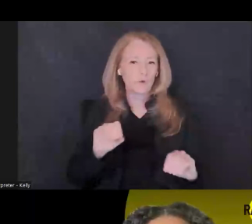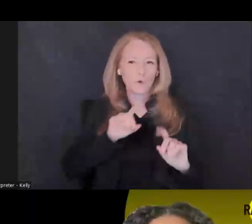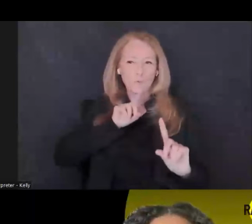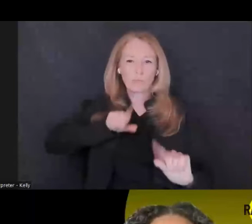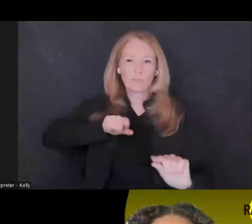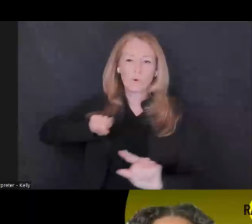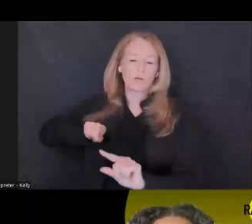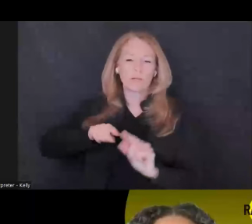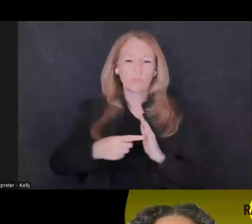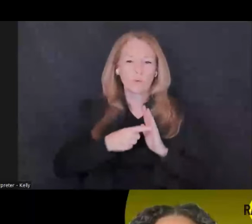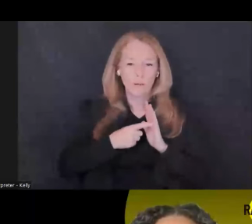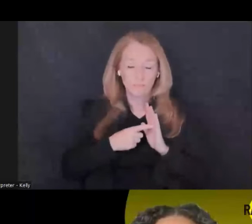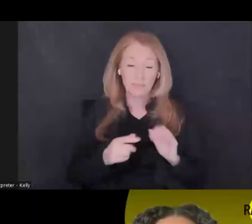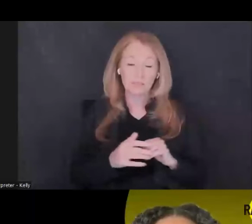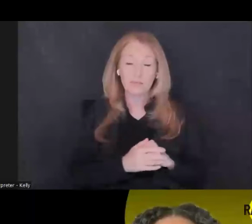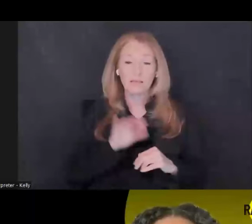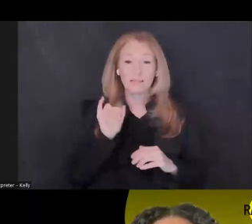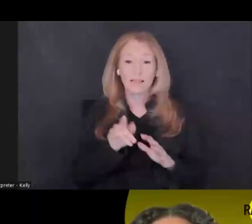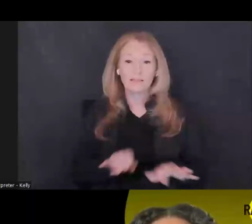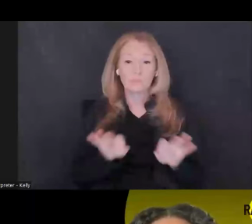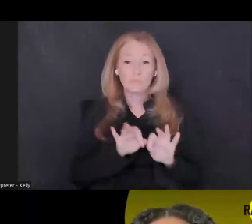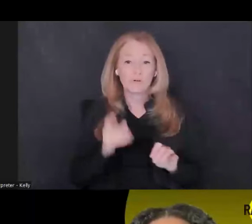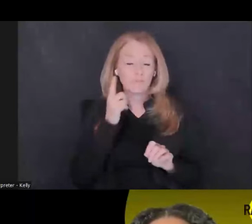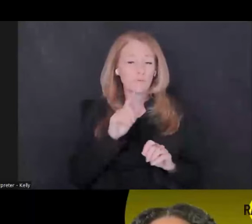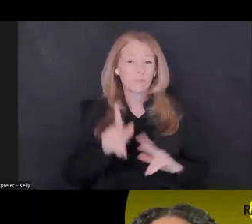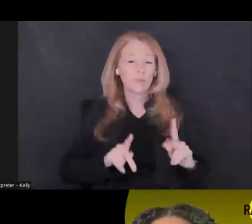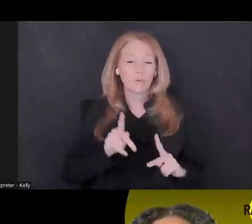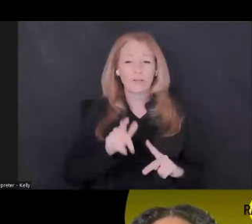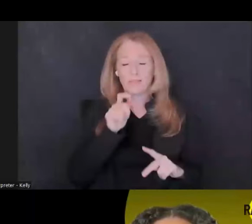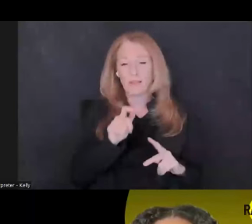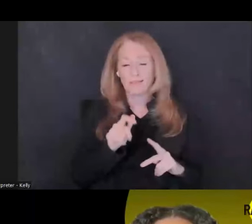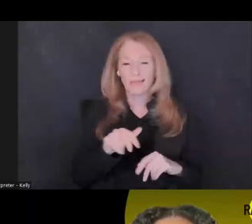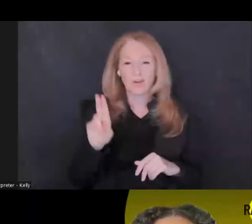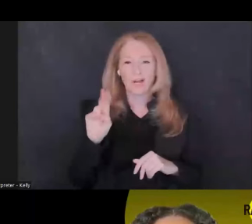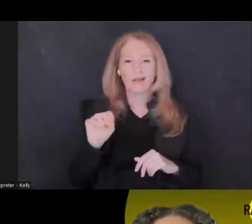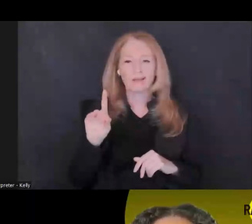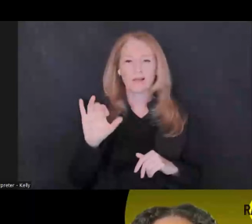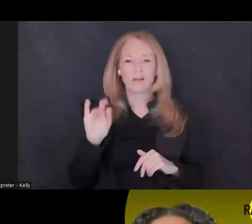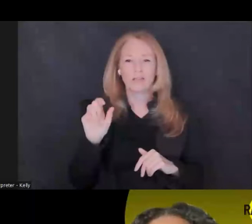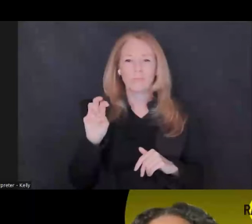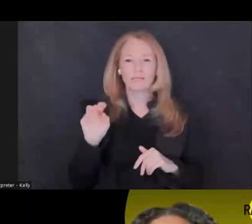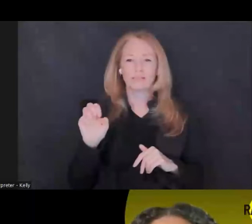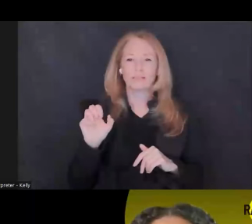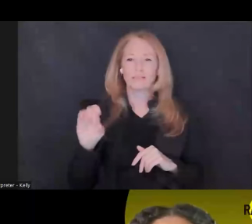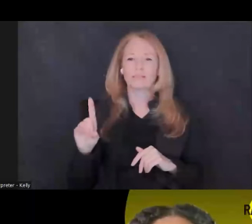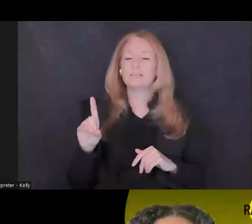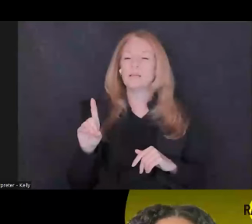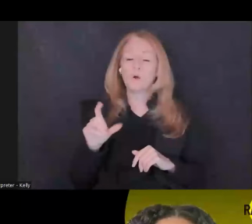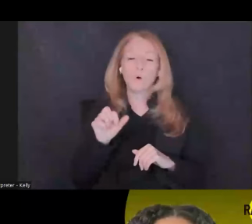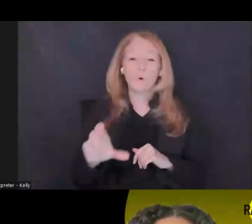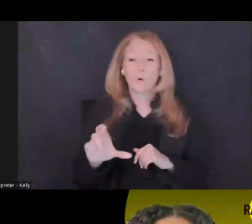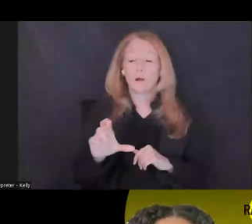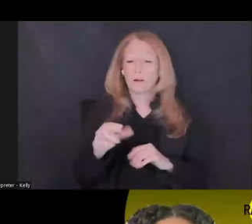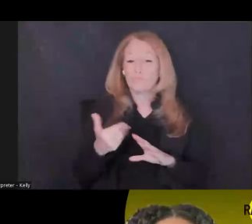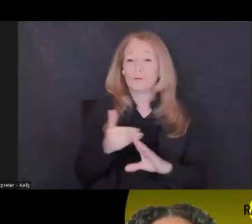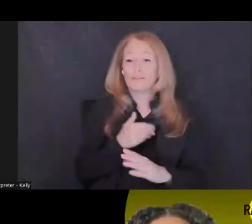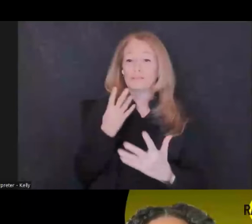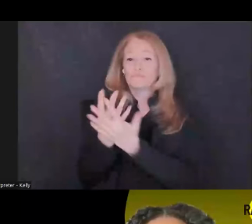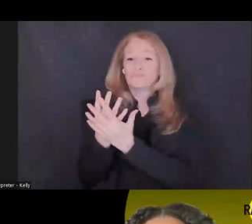is incredibly important for people that are undocumented or formerly incarcerated and don't want to be criminalized just because they need